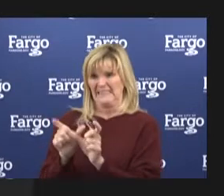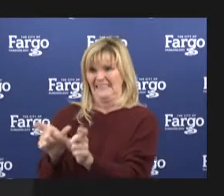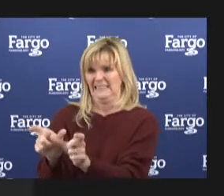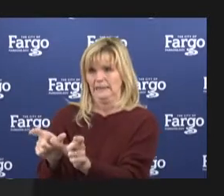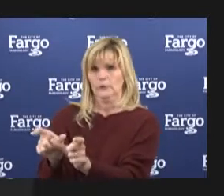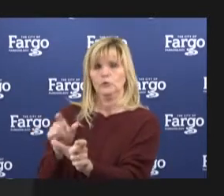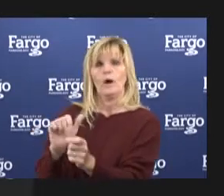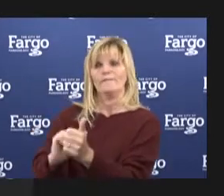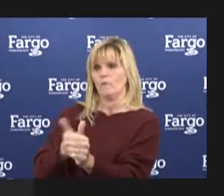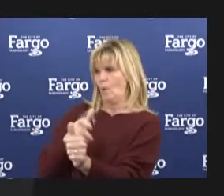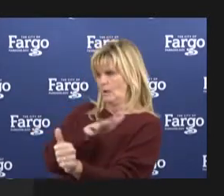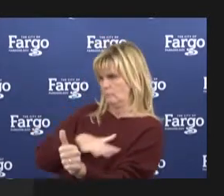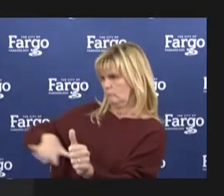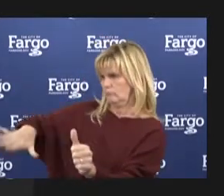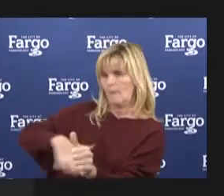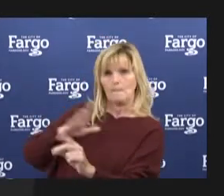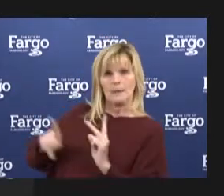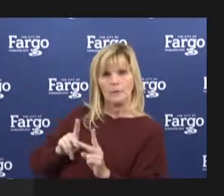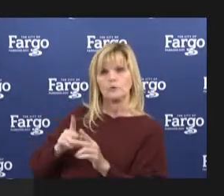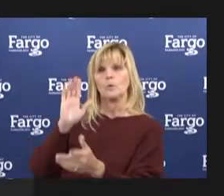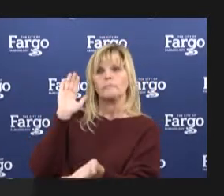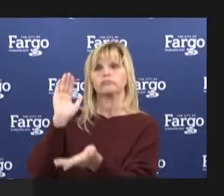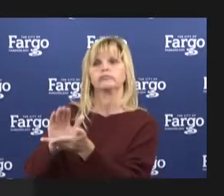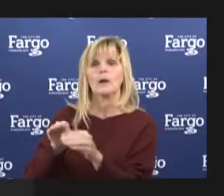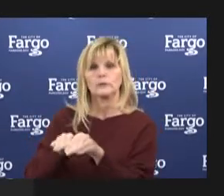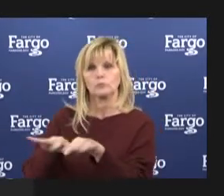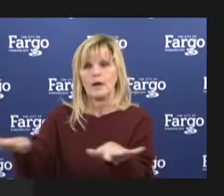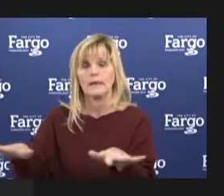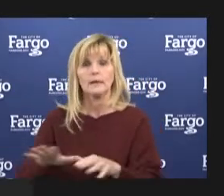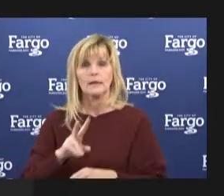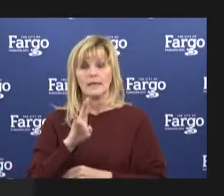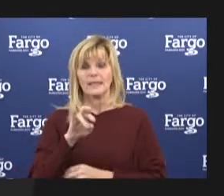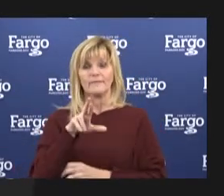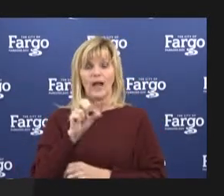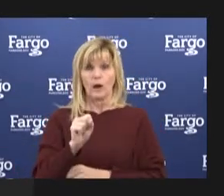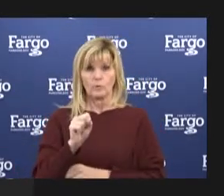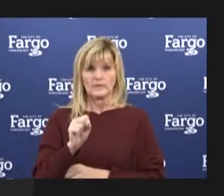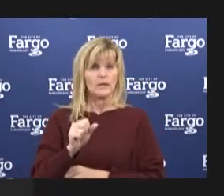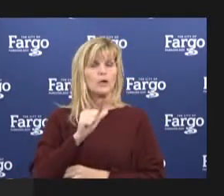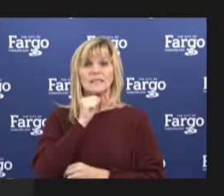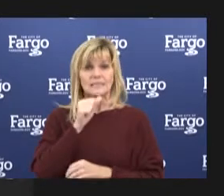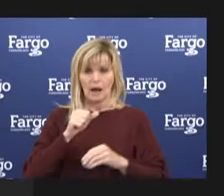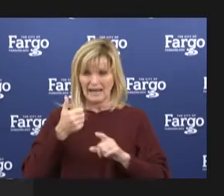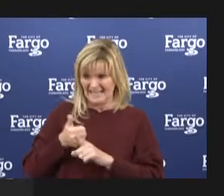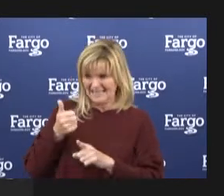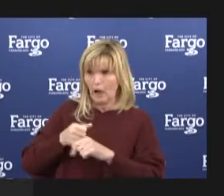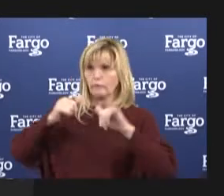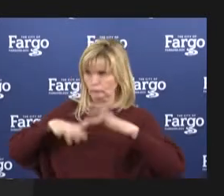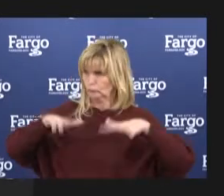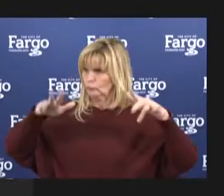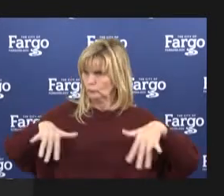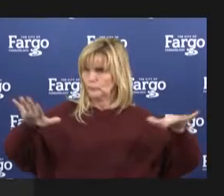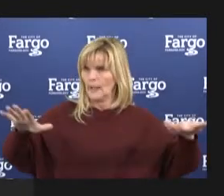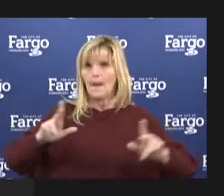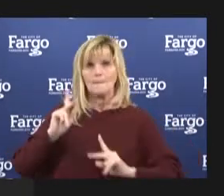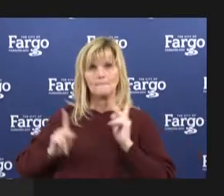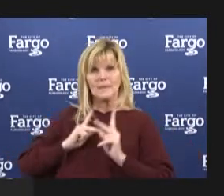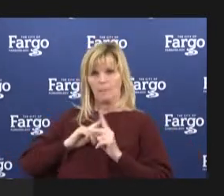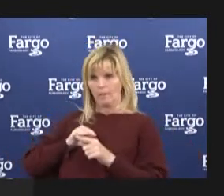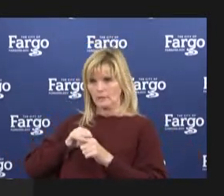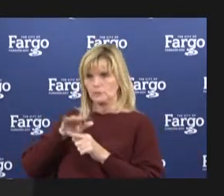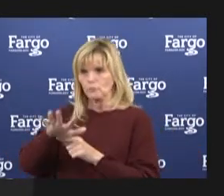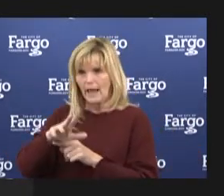help slow the spread. The virus does not spread, people spread it. We all recognize that needing to